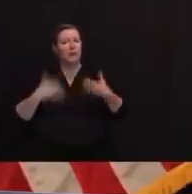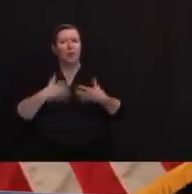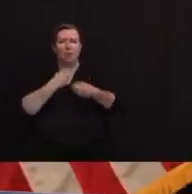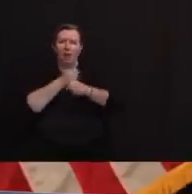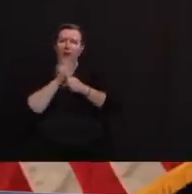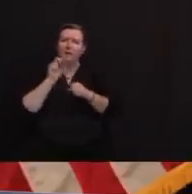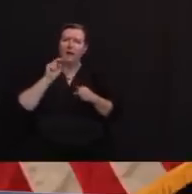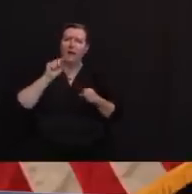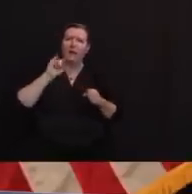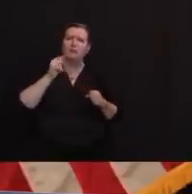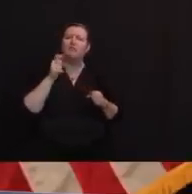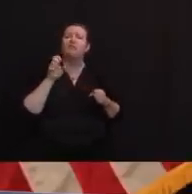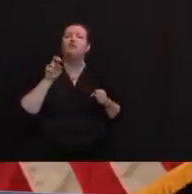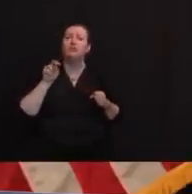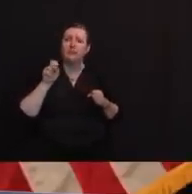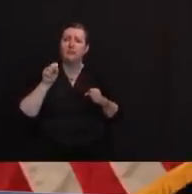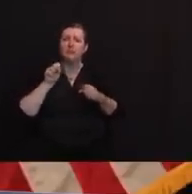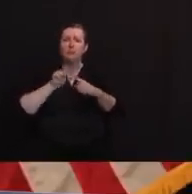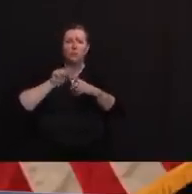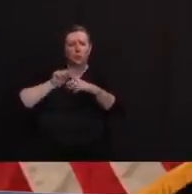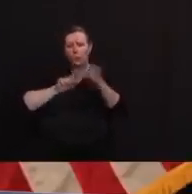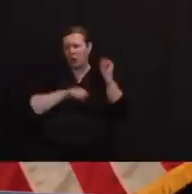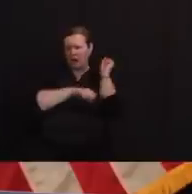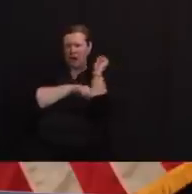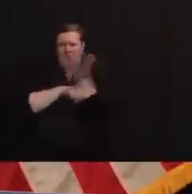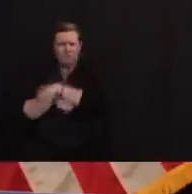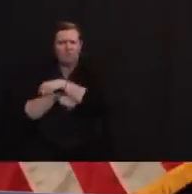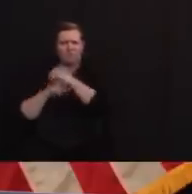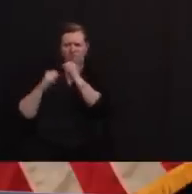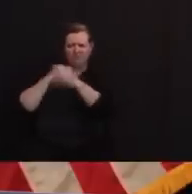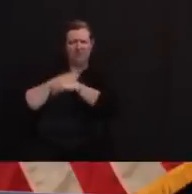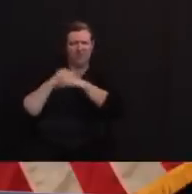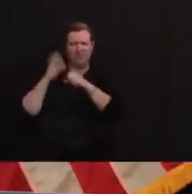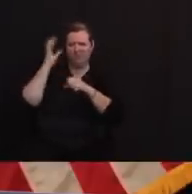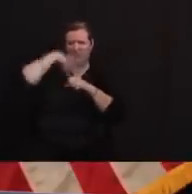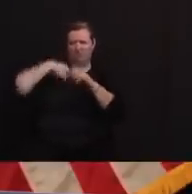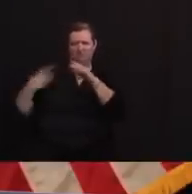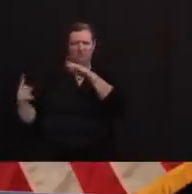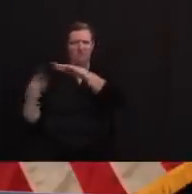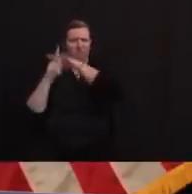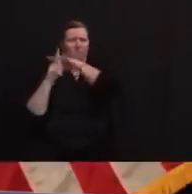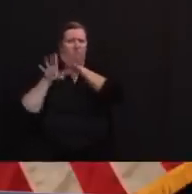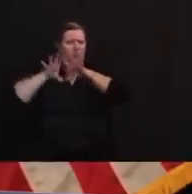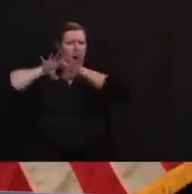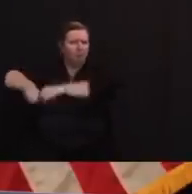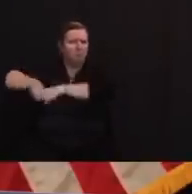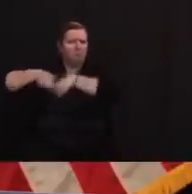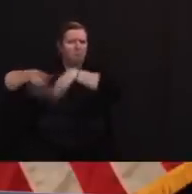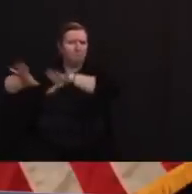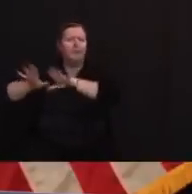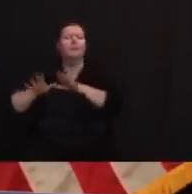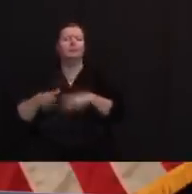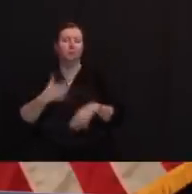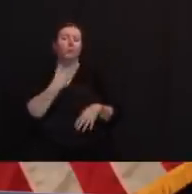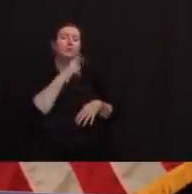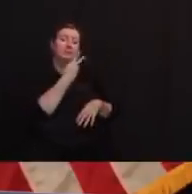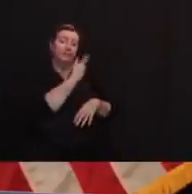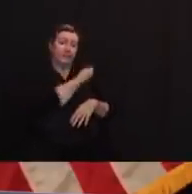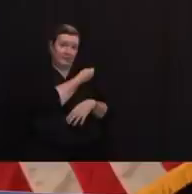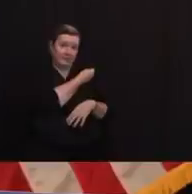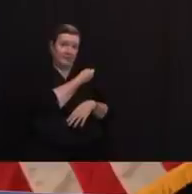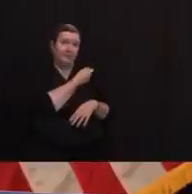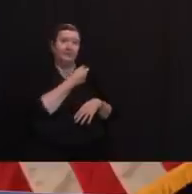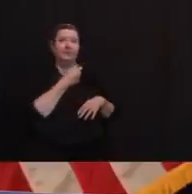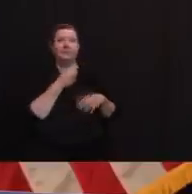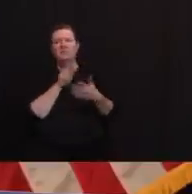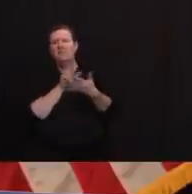that, in fact, you begin to see some benefit of the vaccine in terms of reducing the risk of infection. And then after the second dose, whether it's at 3 weeks or